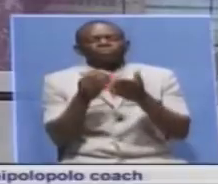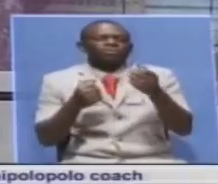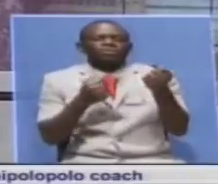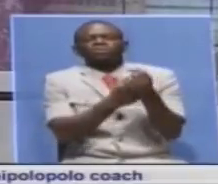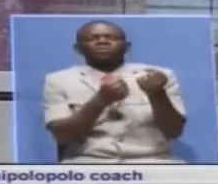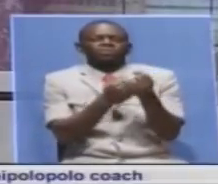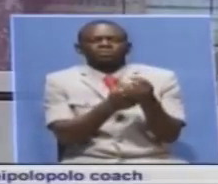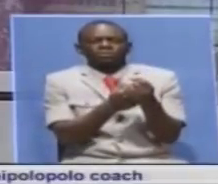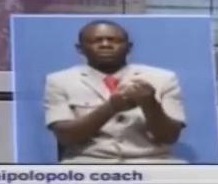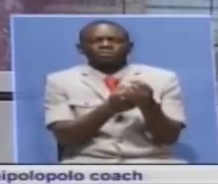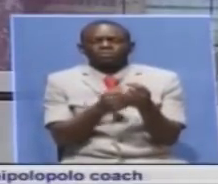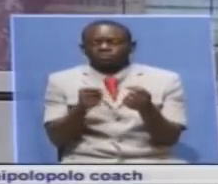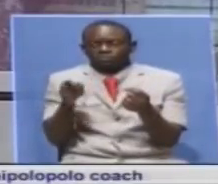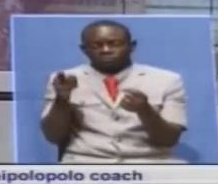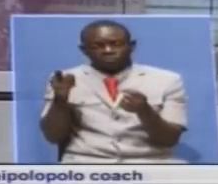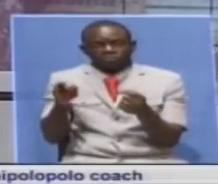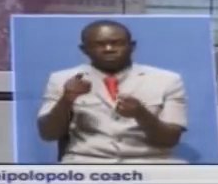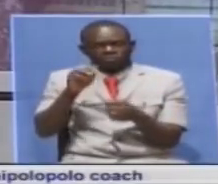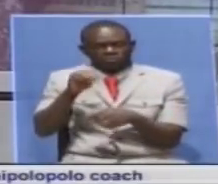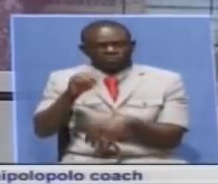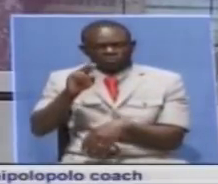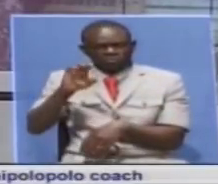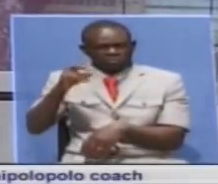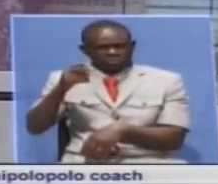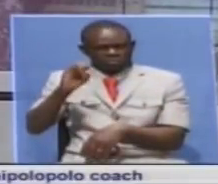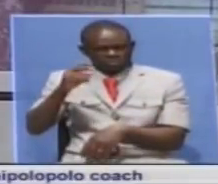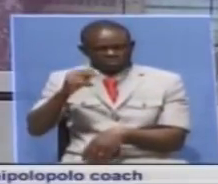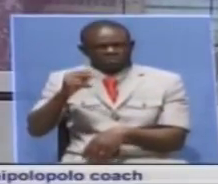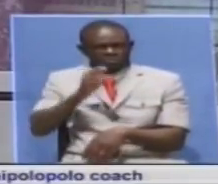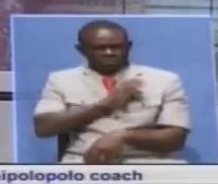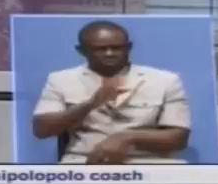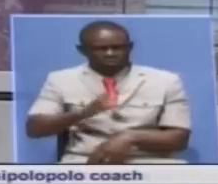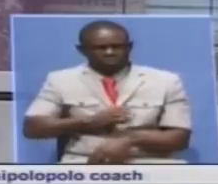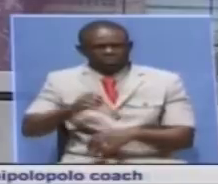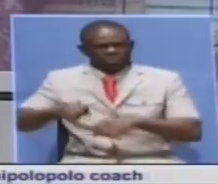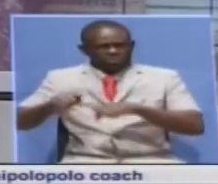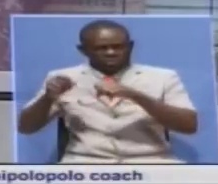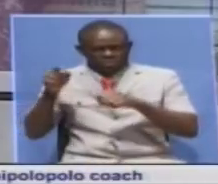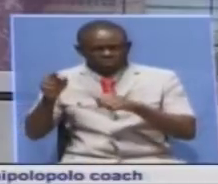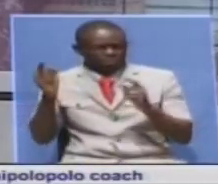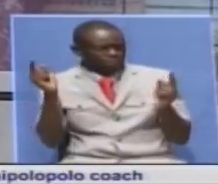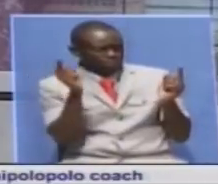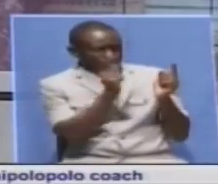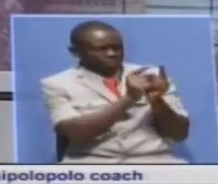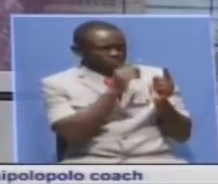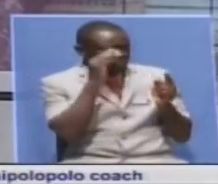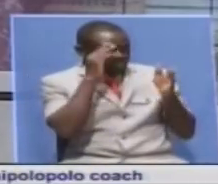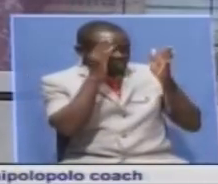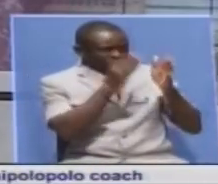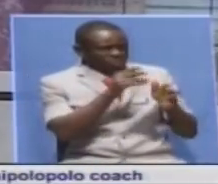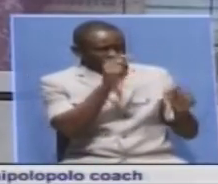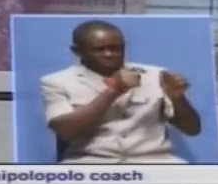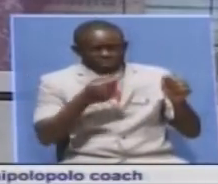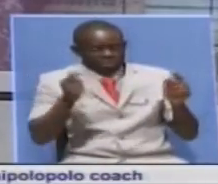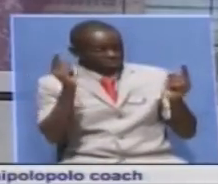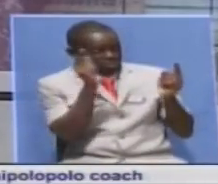Paul Jones, owner of Mushingashi, called on him at his office. And Mr. Jones said the partnership will come with great benefits